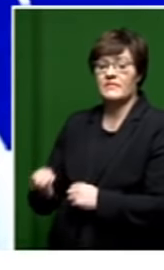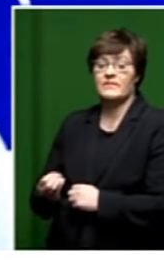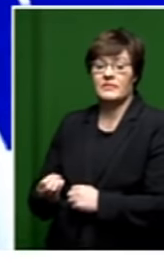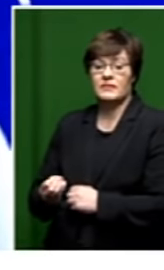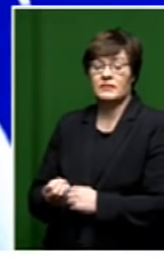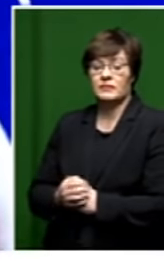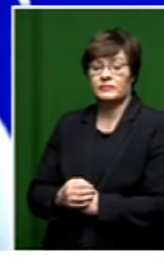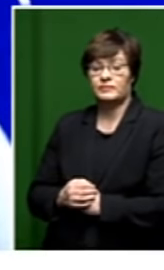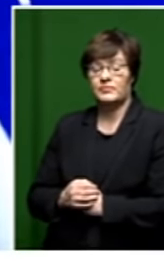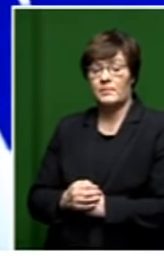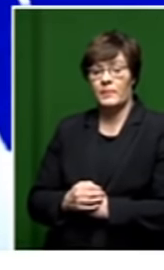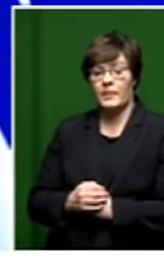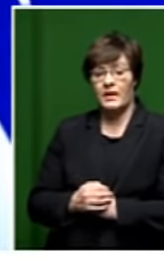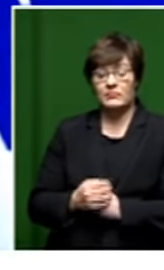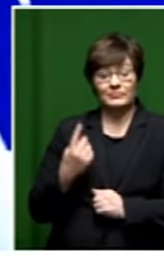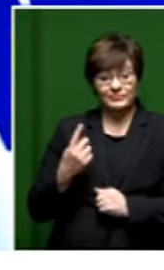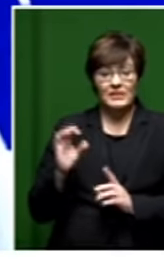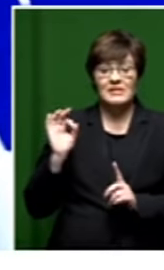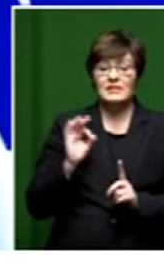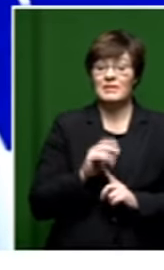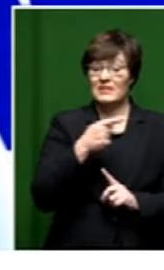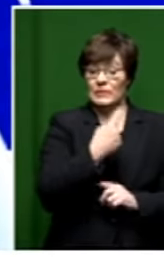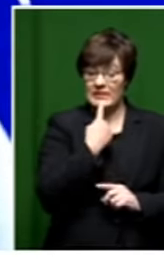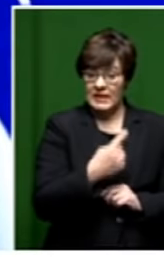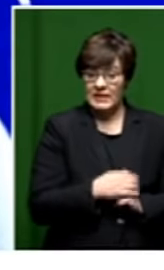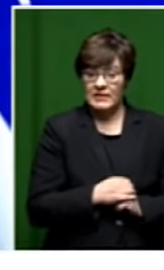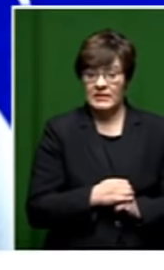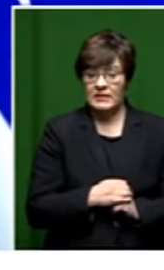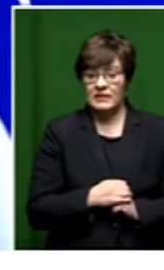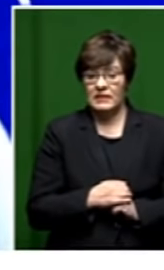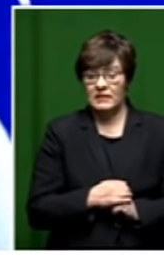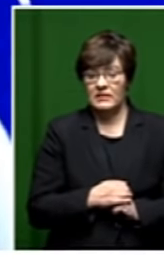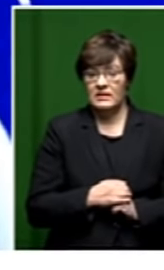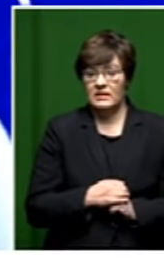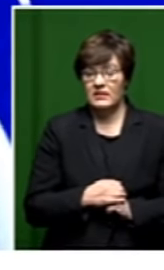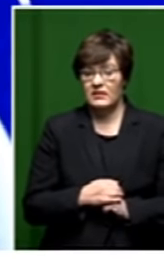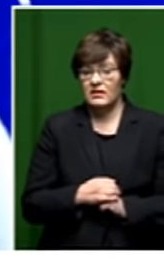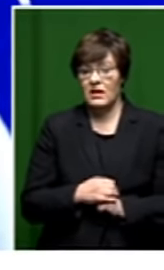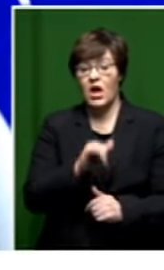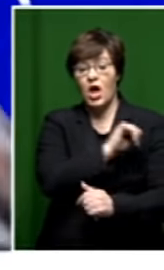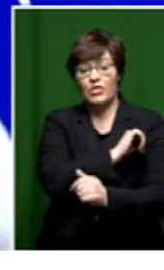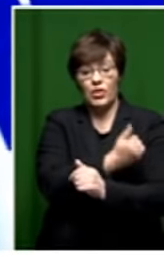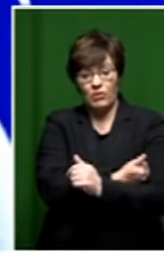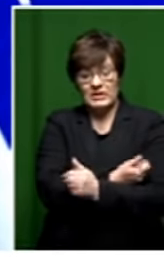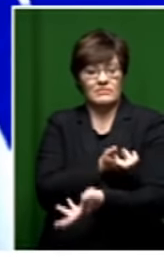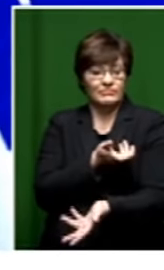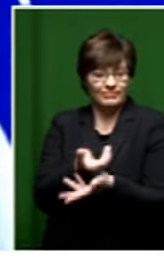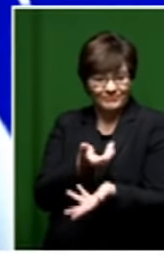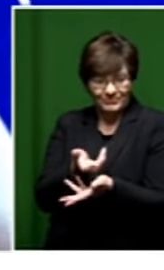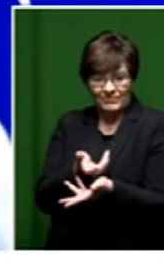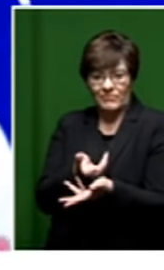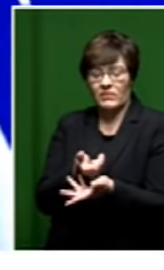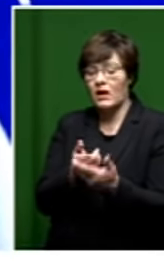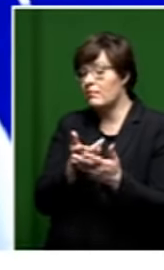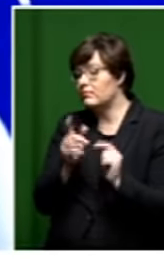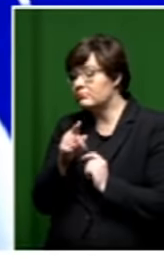that comes through. And the one in specific that you're referring to, the authority has, engaged that man and